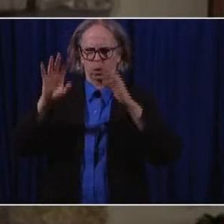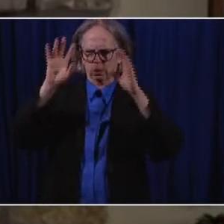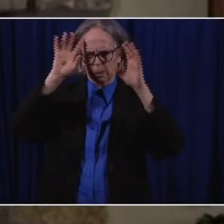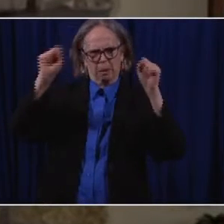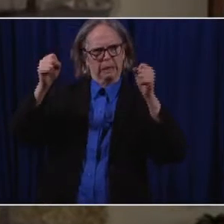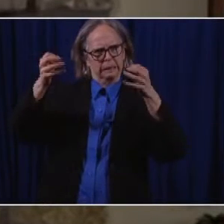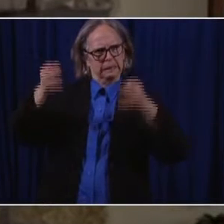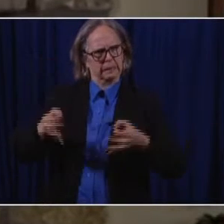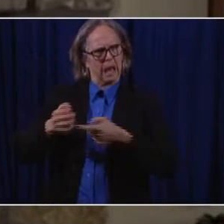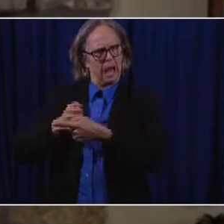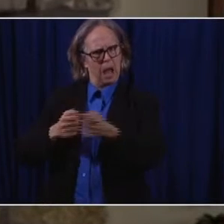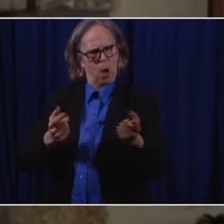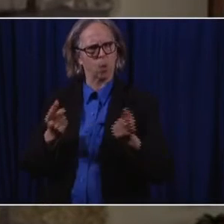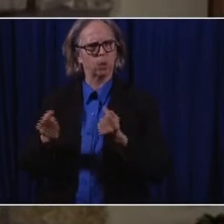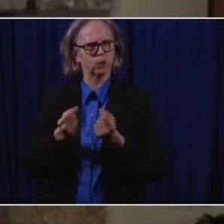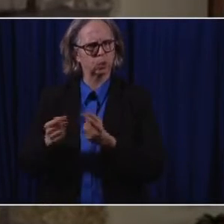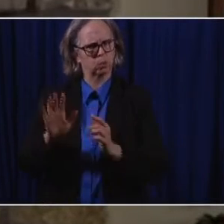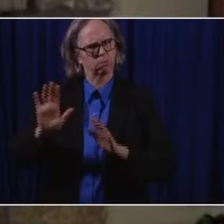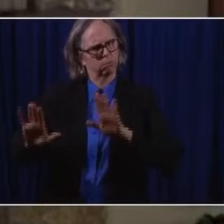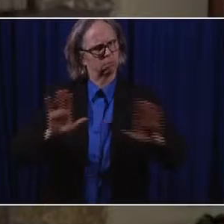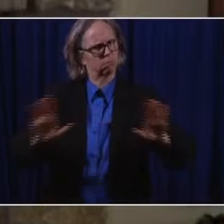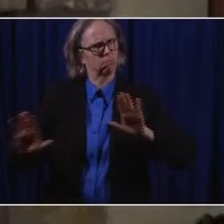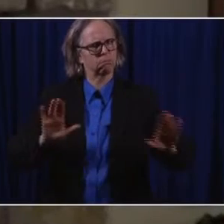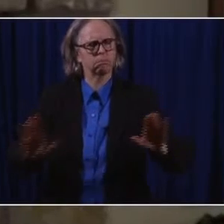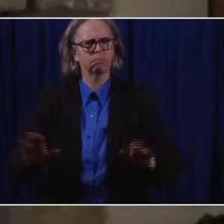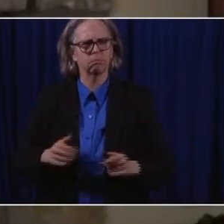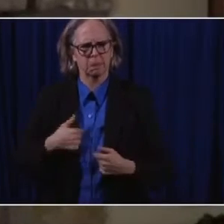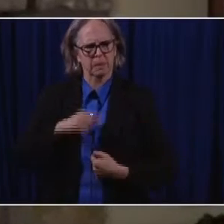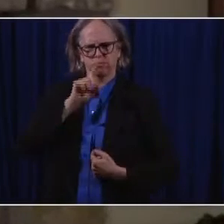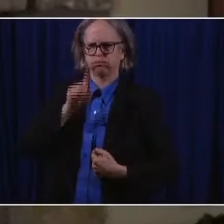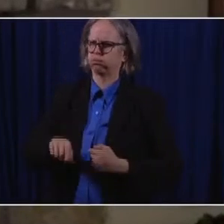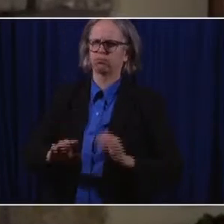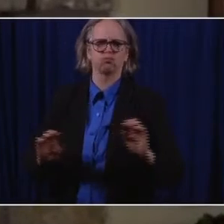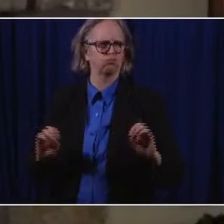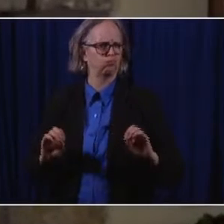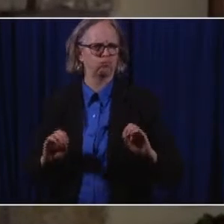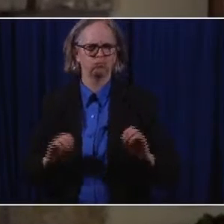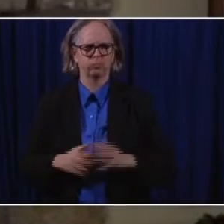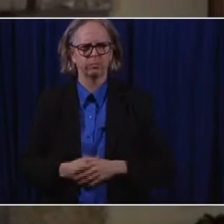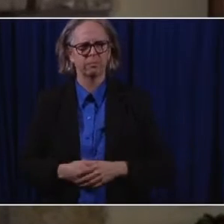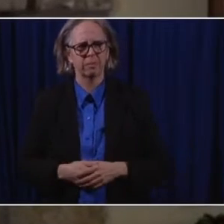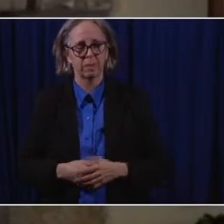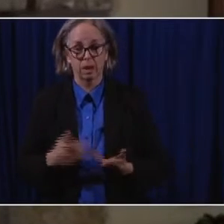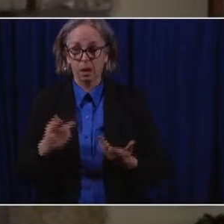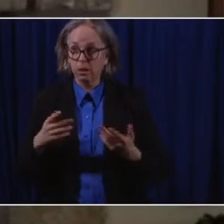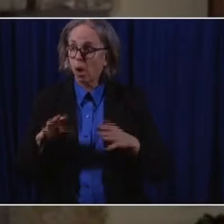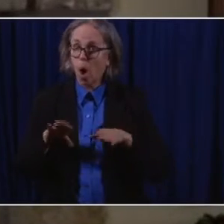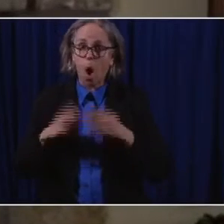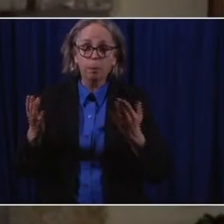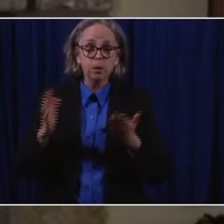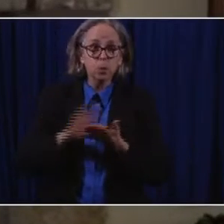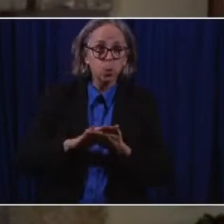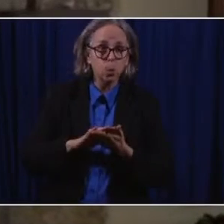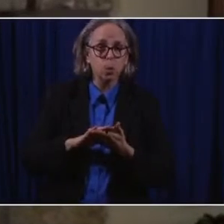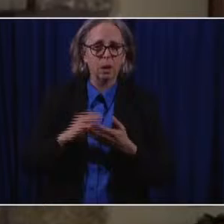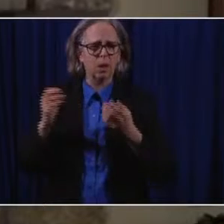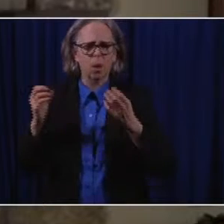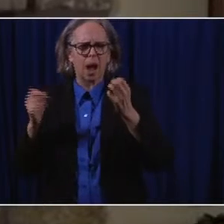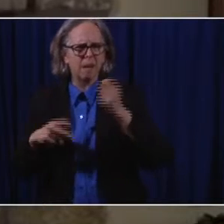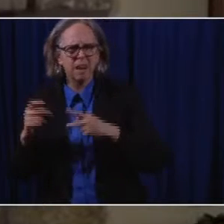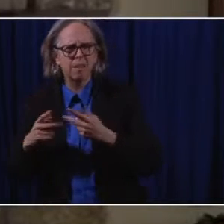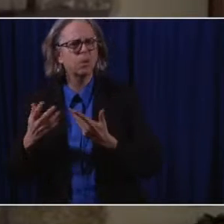are doing as far as being completely open or a hybrid or completely remote. So we'll come back to